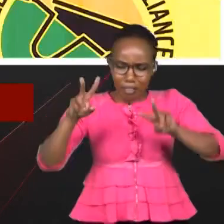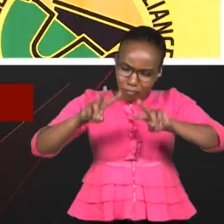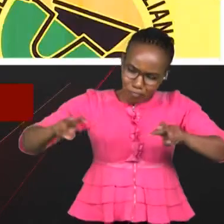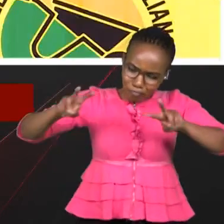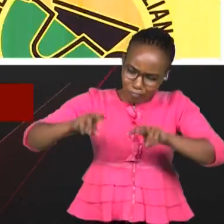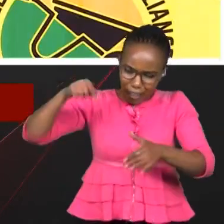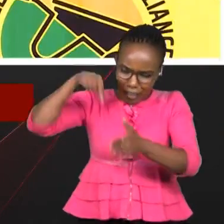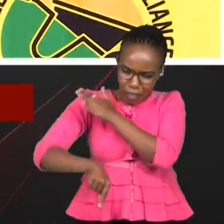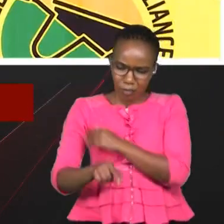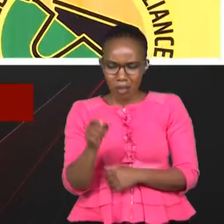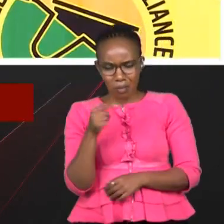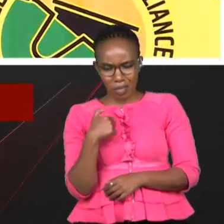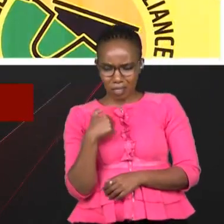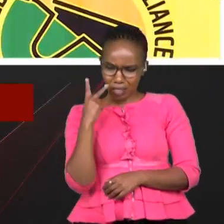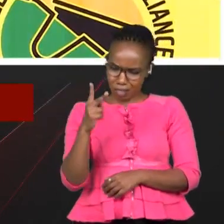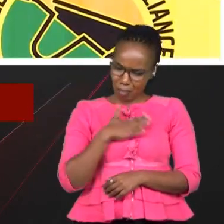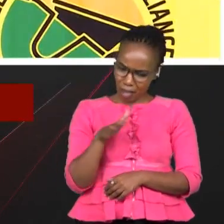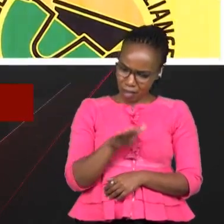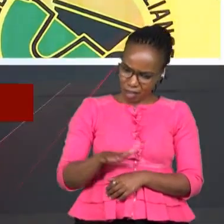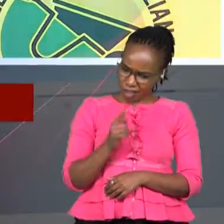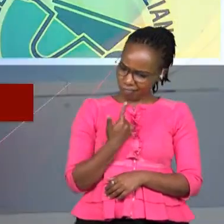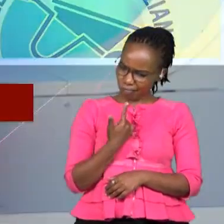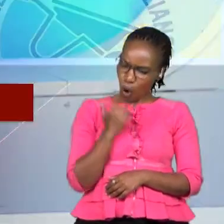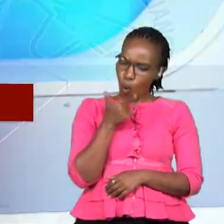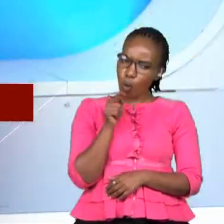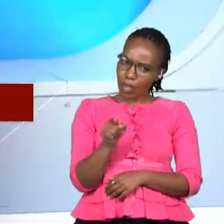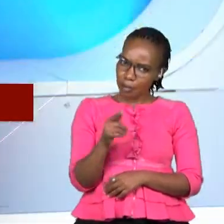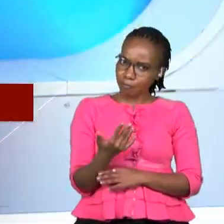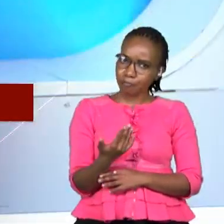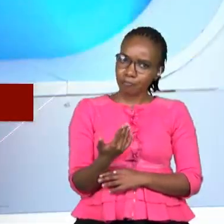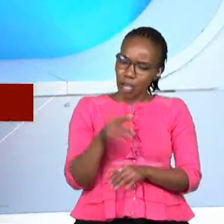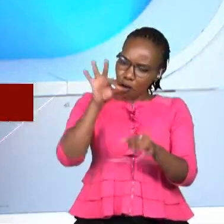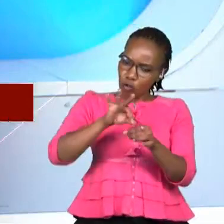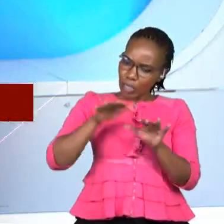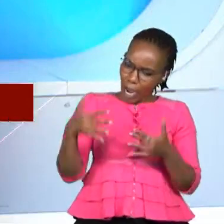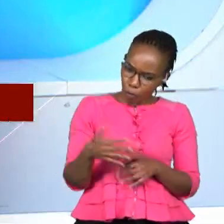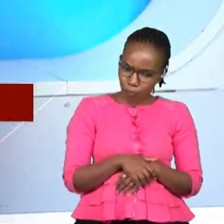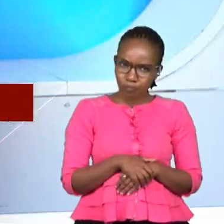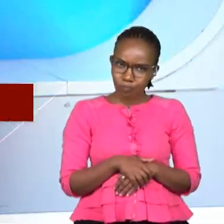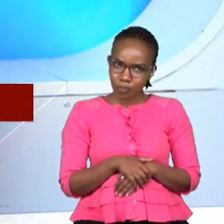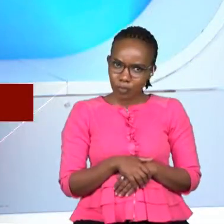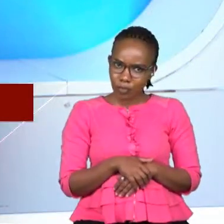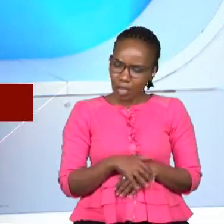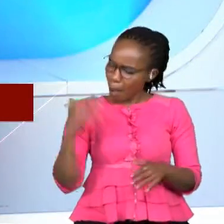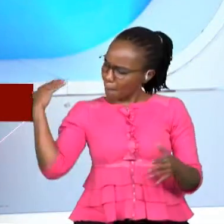homework. If I look at my constituency, who are here? How do they vote? What patterns have we seen in the past? So that